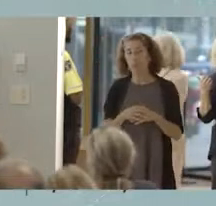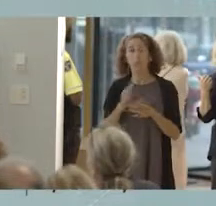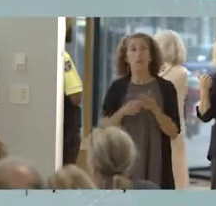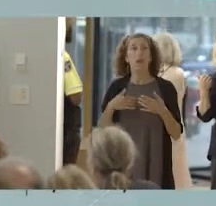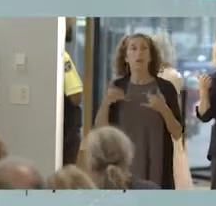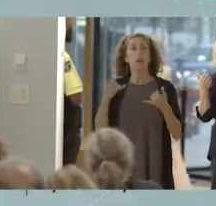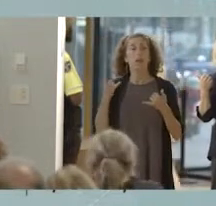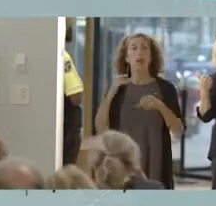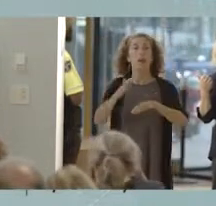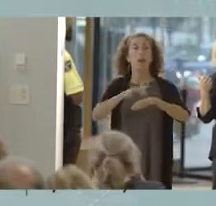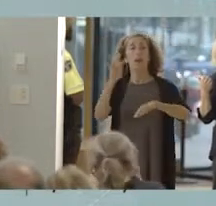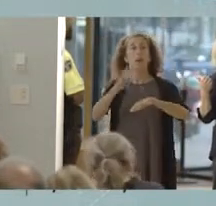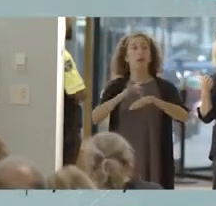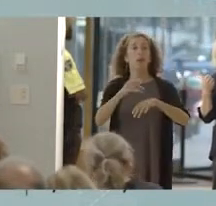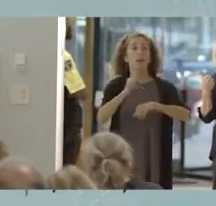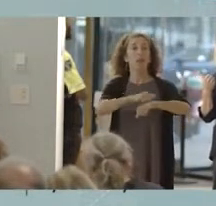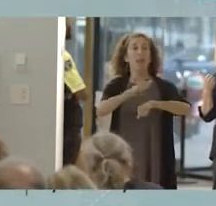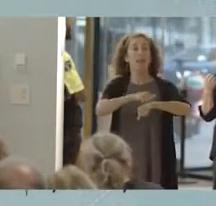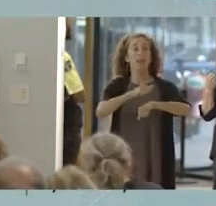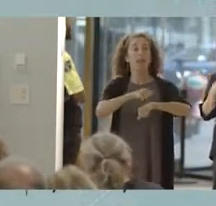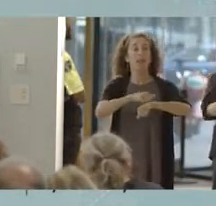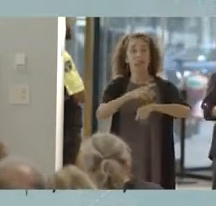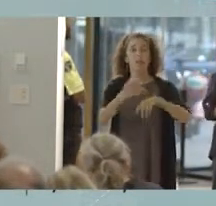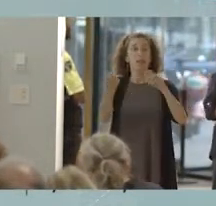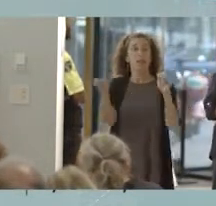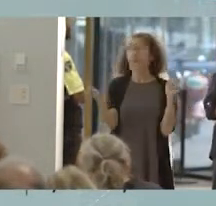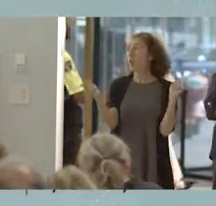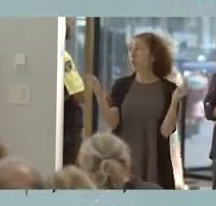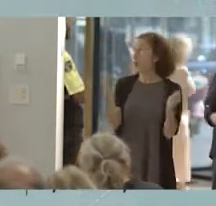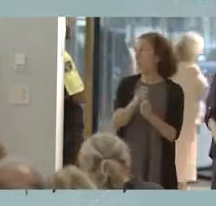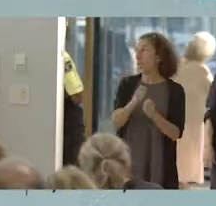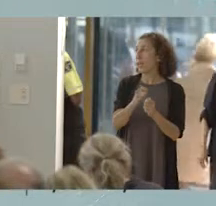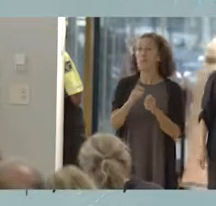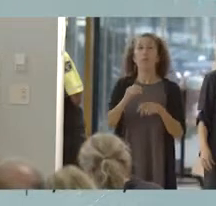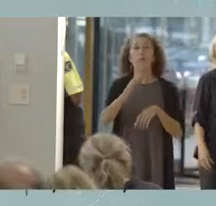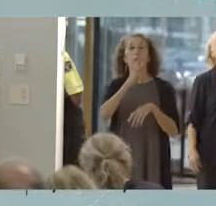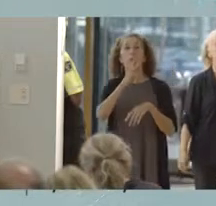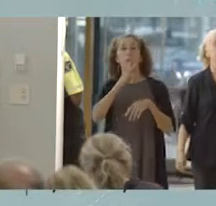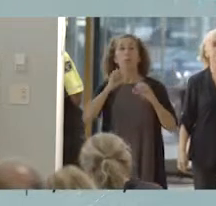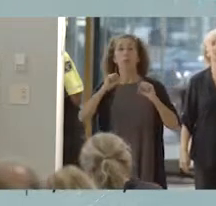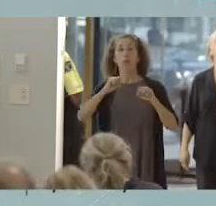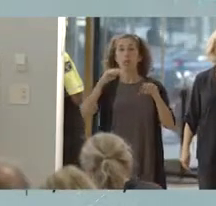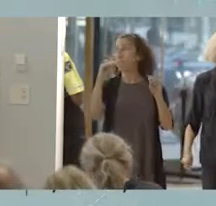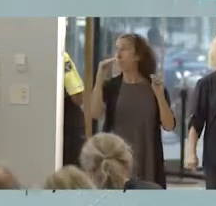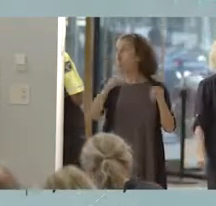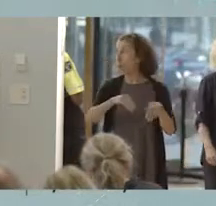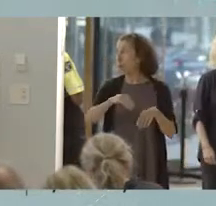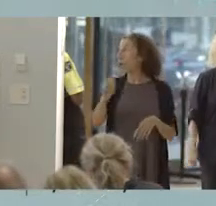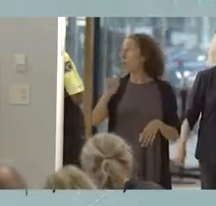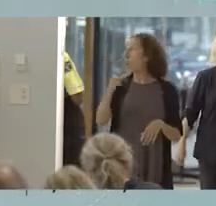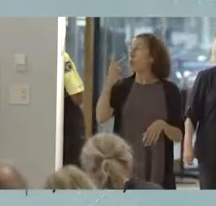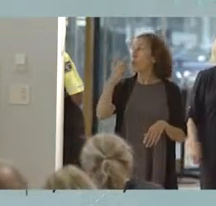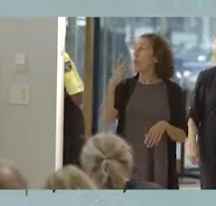granite, would be reconstructed to put the flood protection in. They're actually, you can see them here in these white